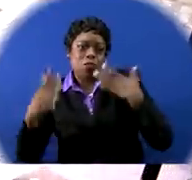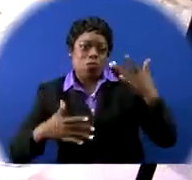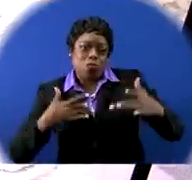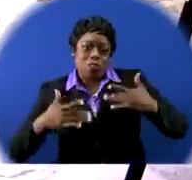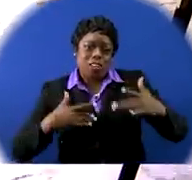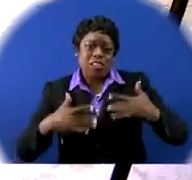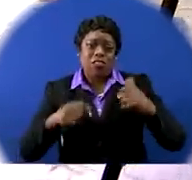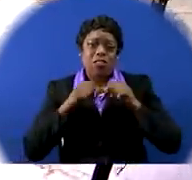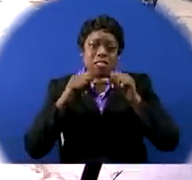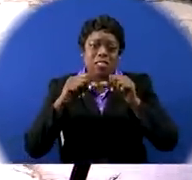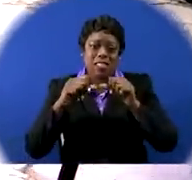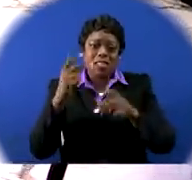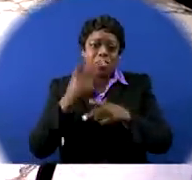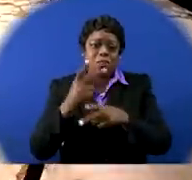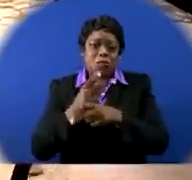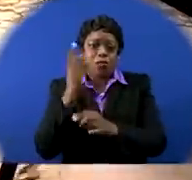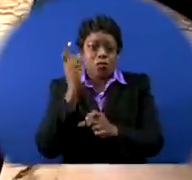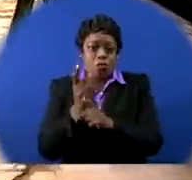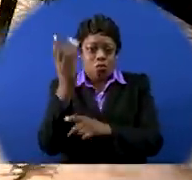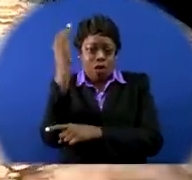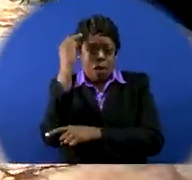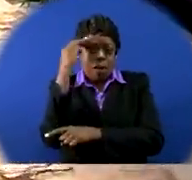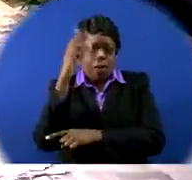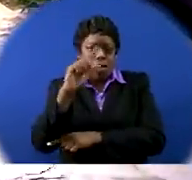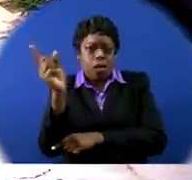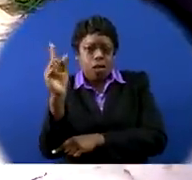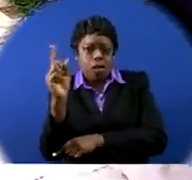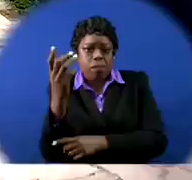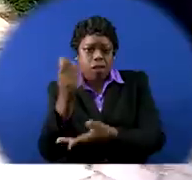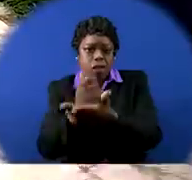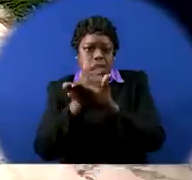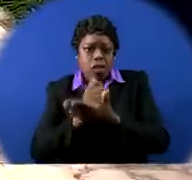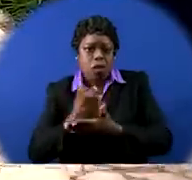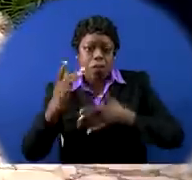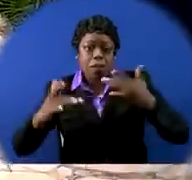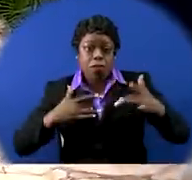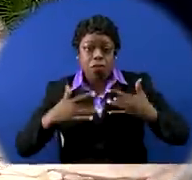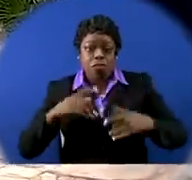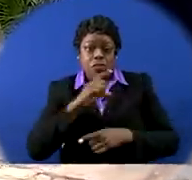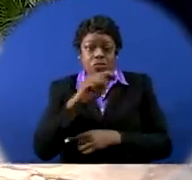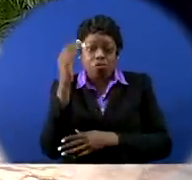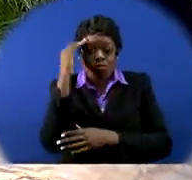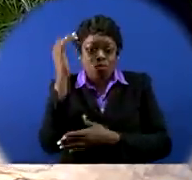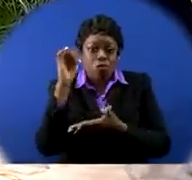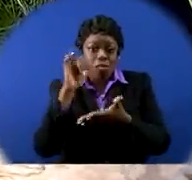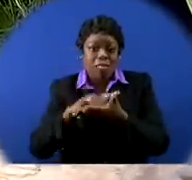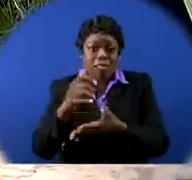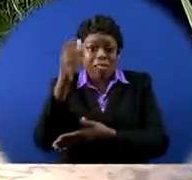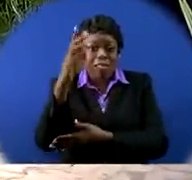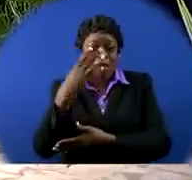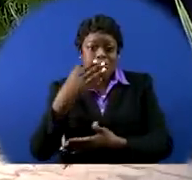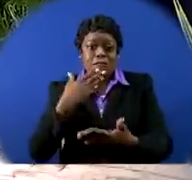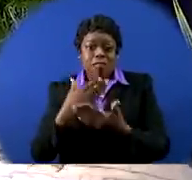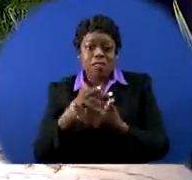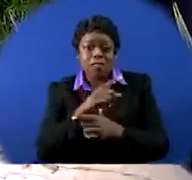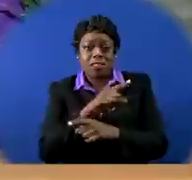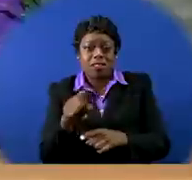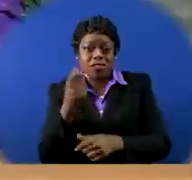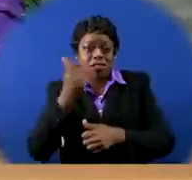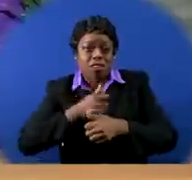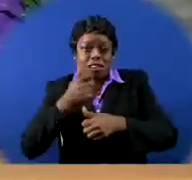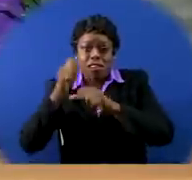mind. Is there anybody in here who can help me rejoice? Because you know that God's been good to you. For